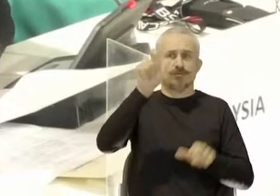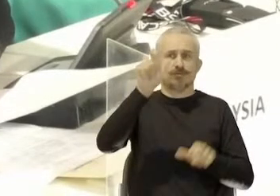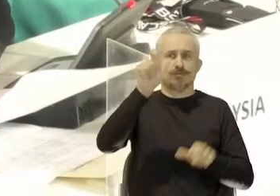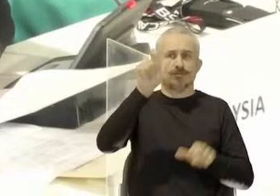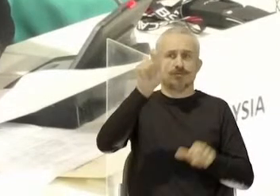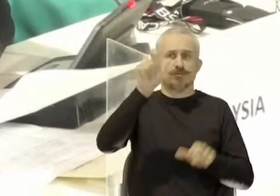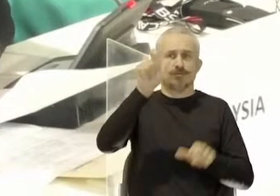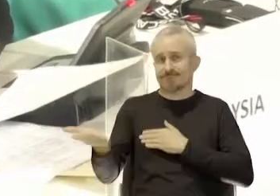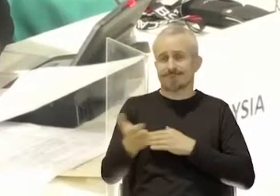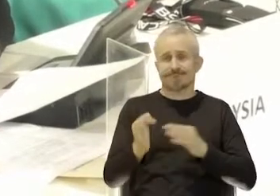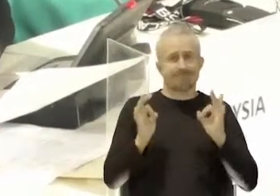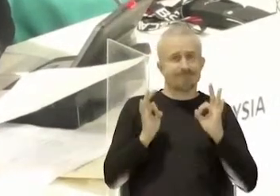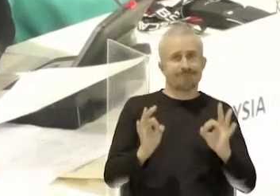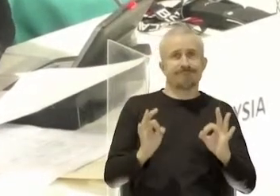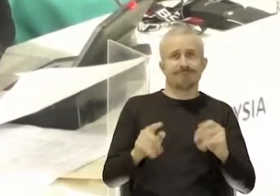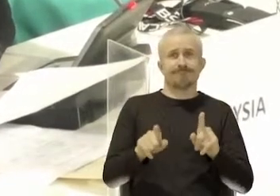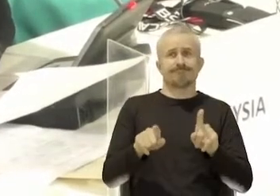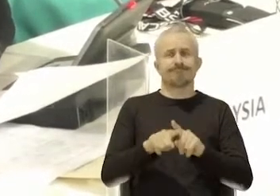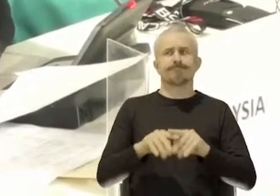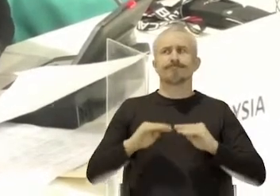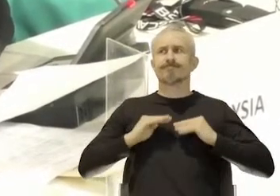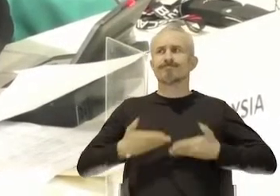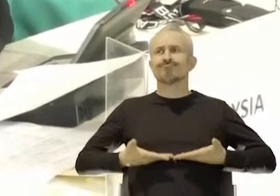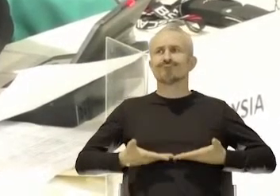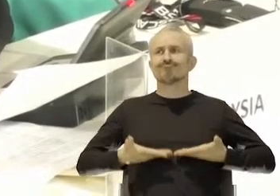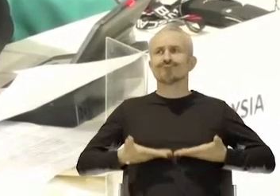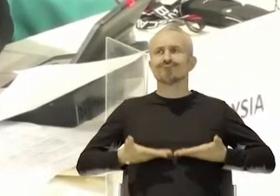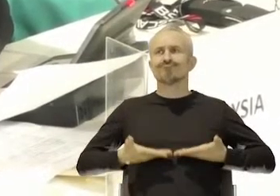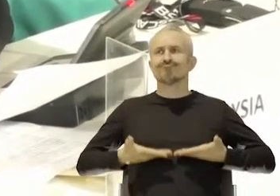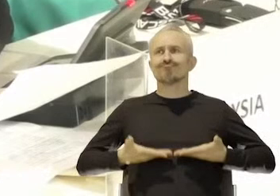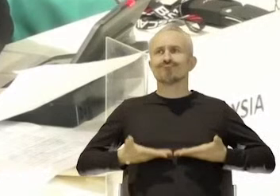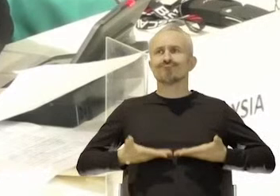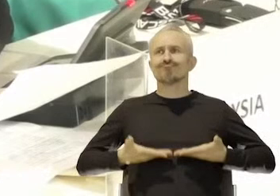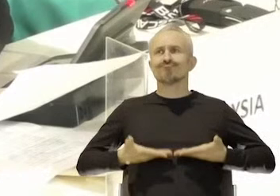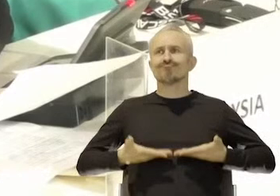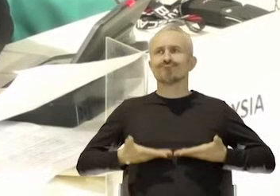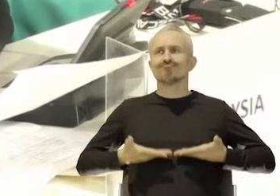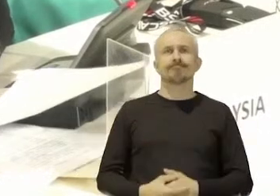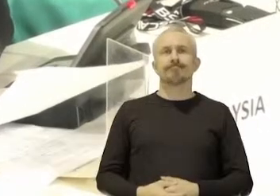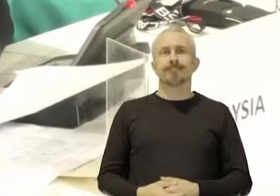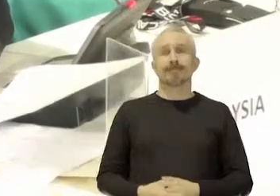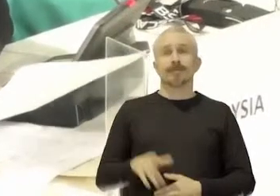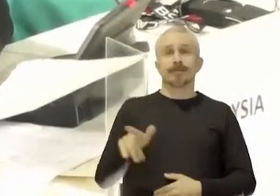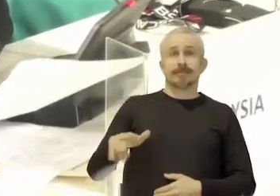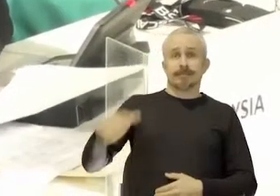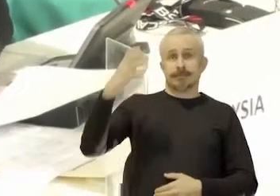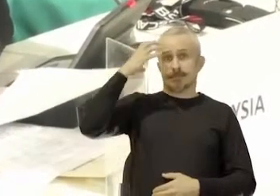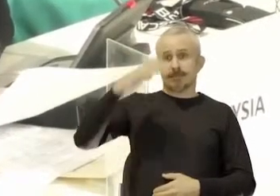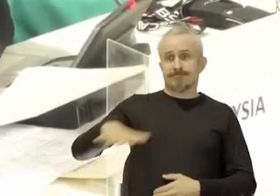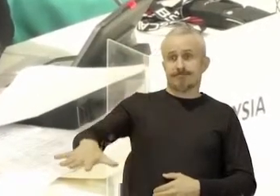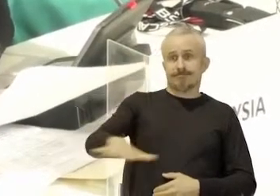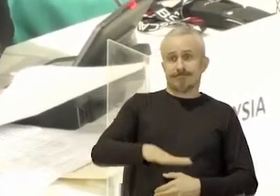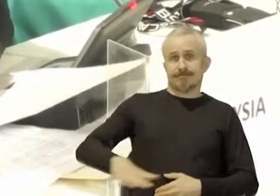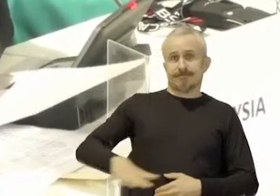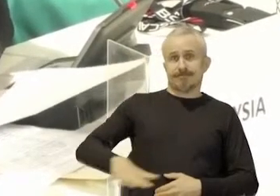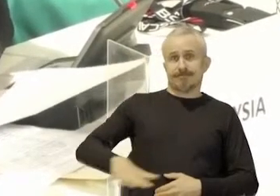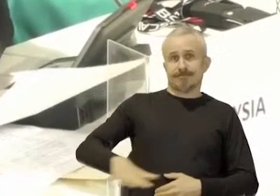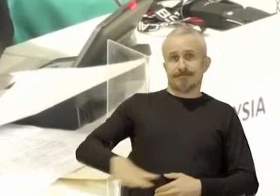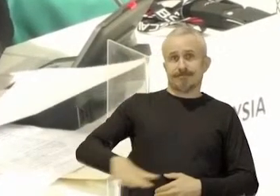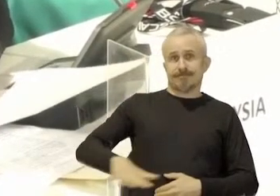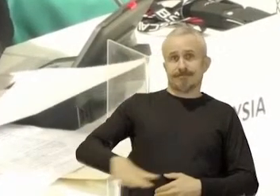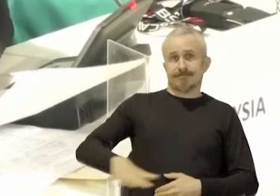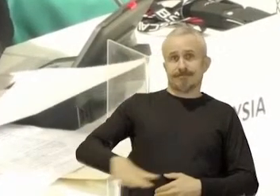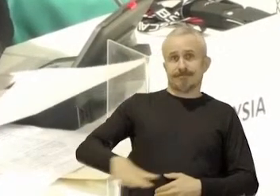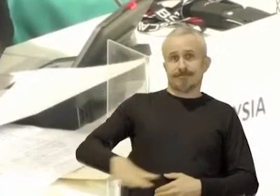plan, manage, and provide urban services to 320 cities. A Malaysia SDG Cities Roadmap